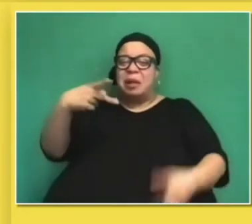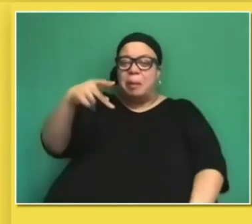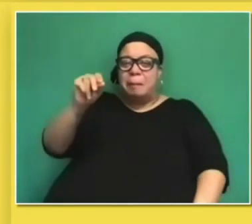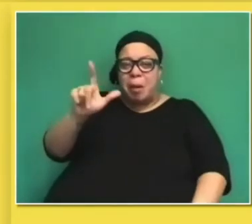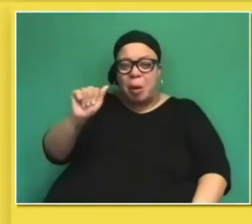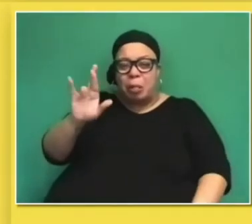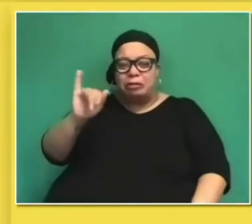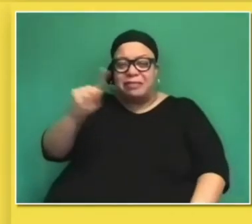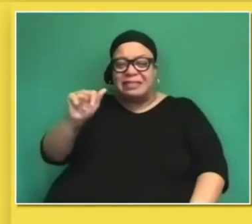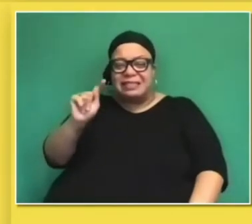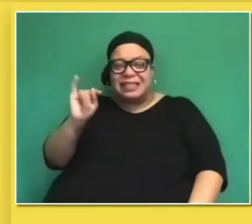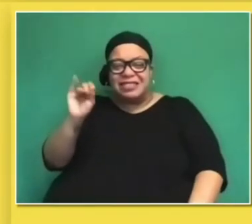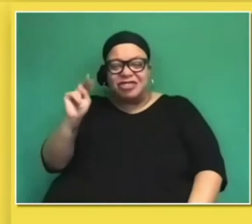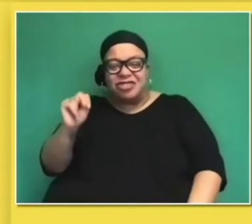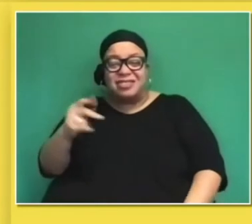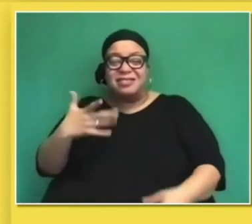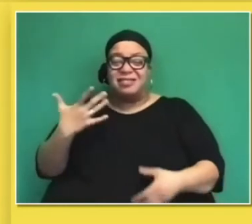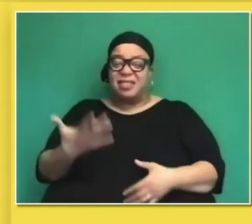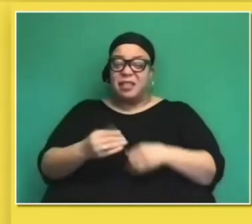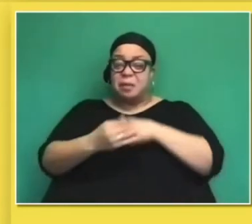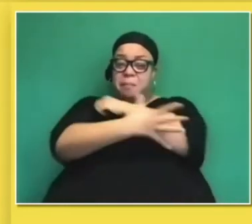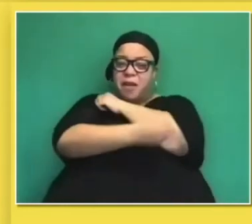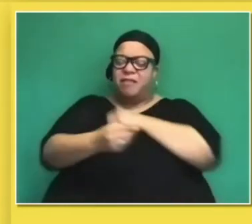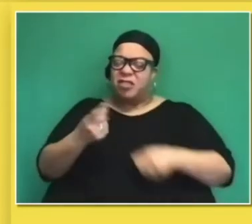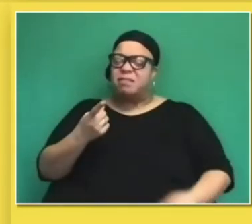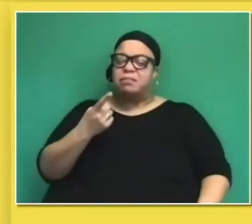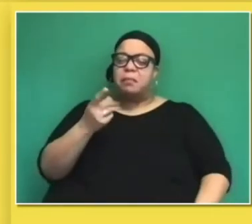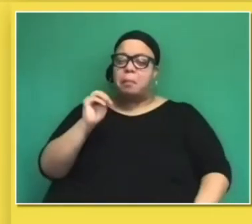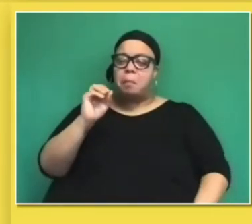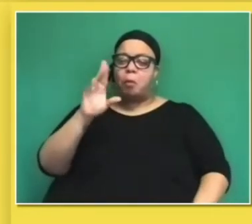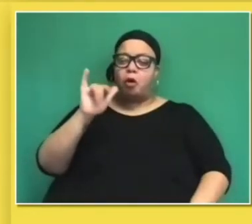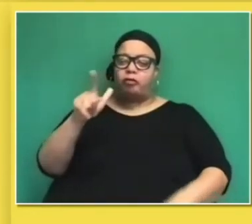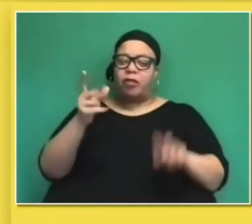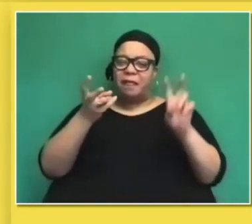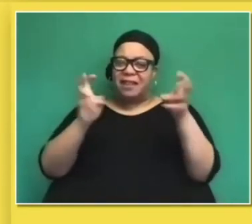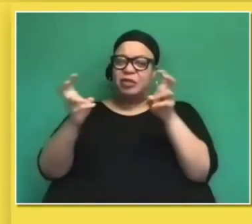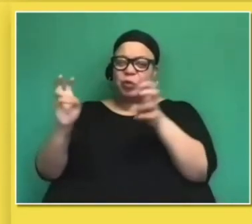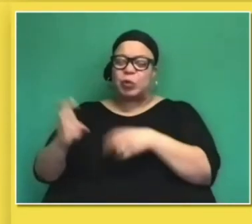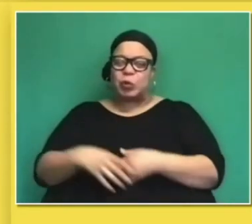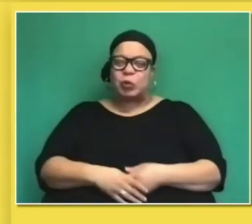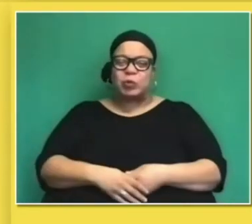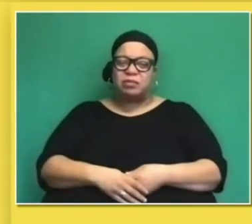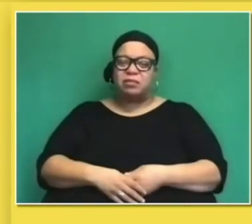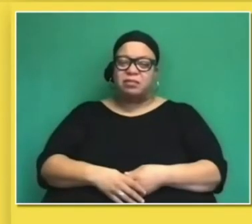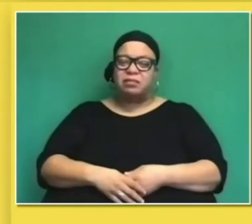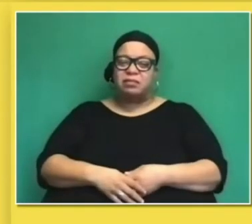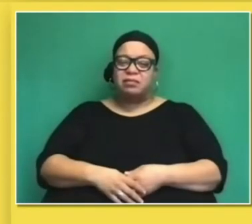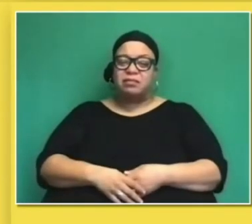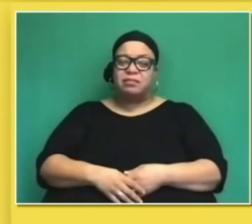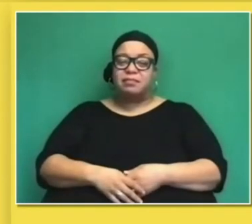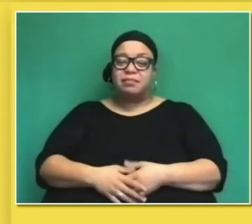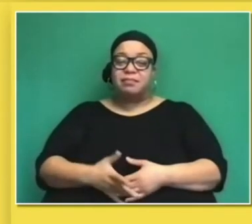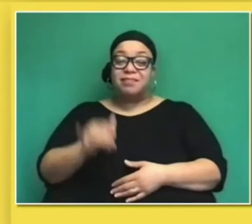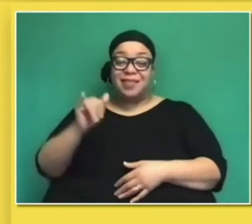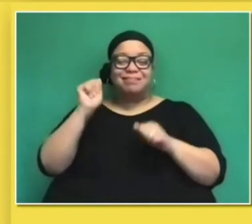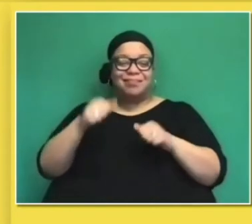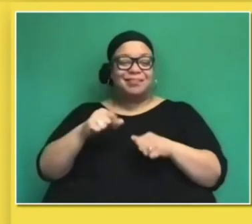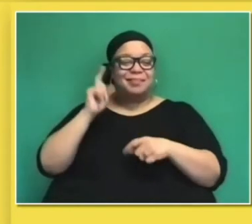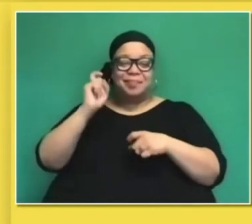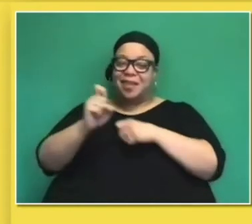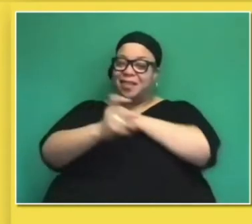that can and must unite us all. I mean, think about